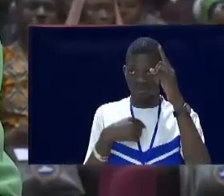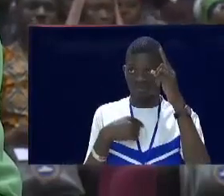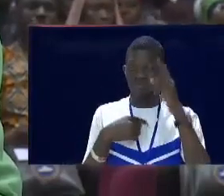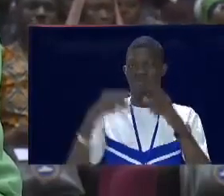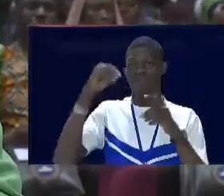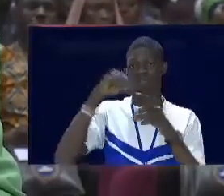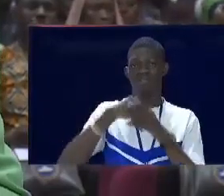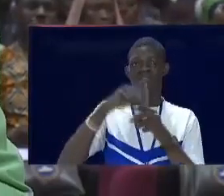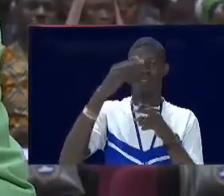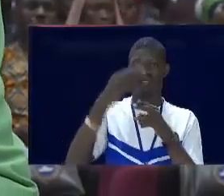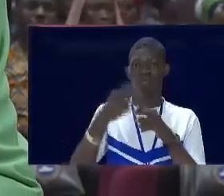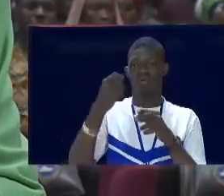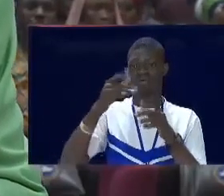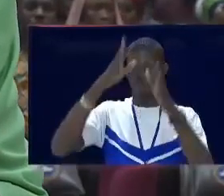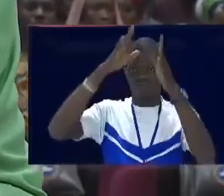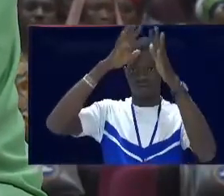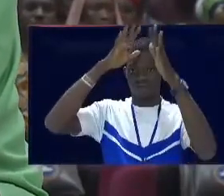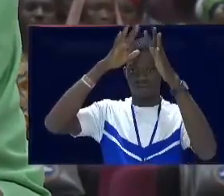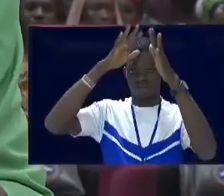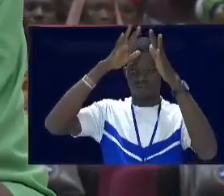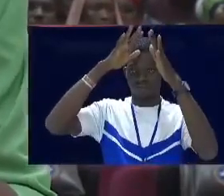the name of the Father,